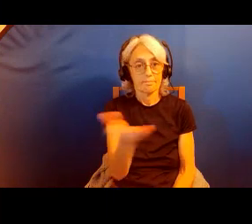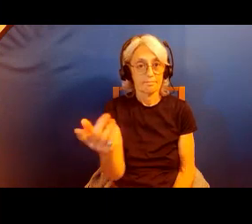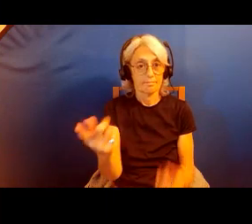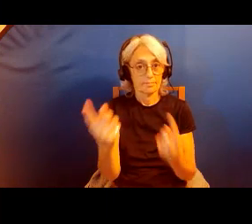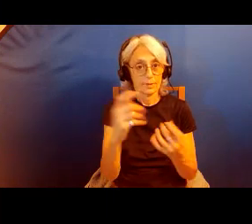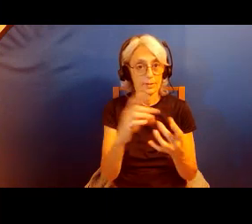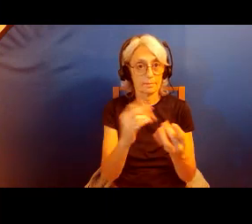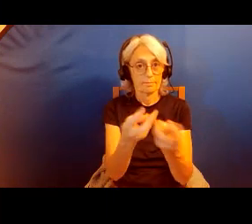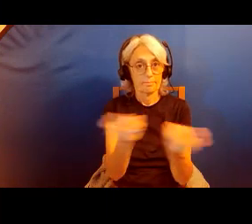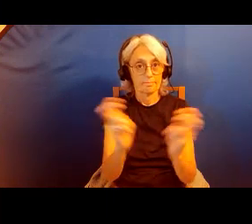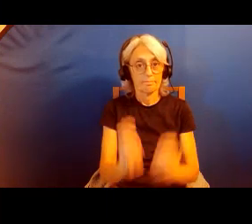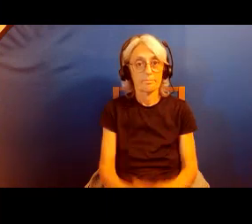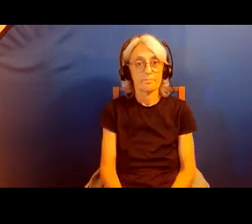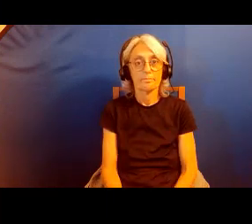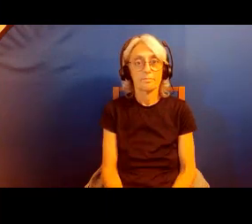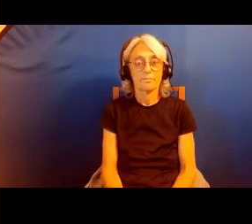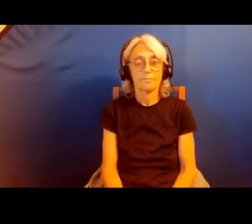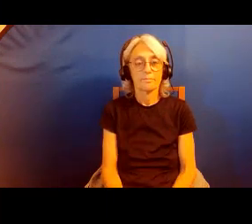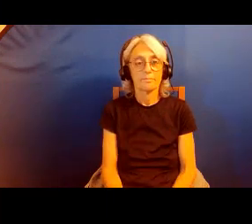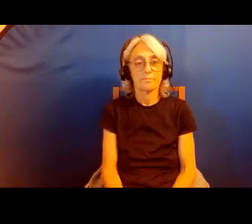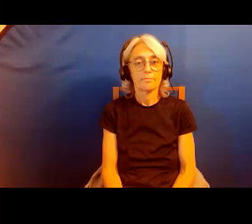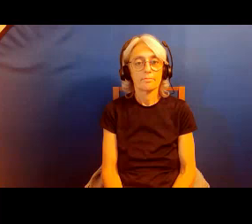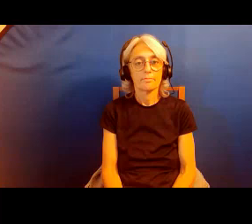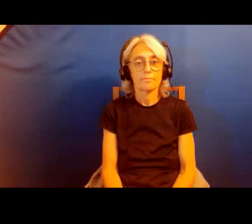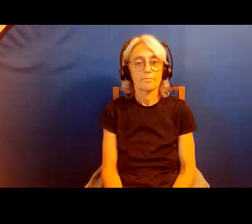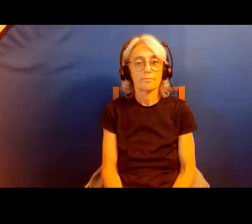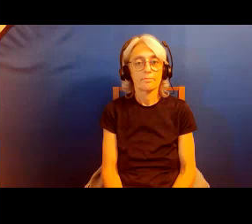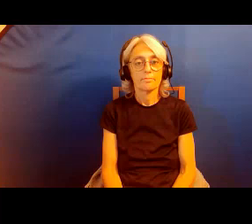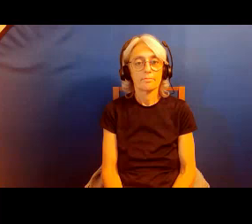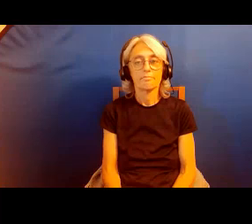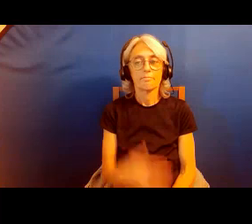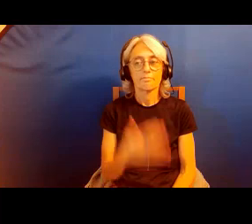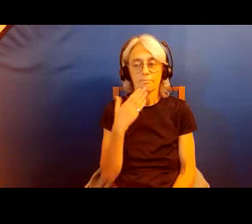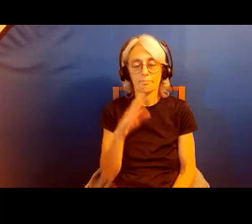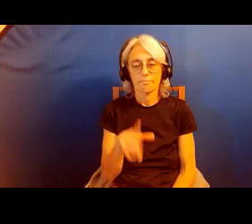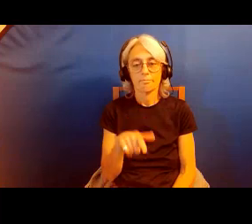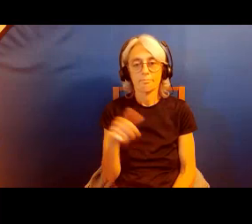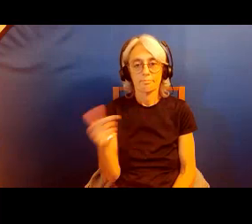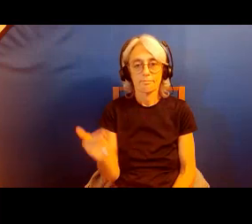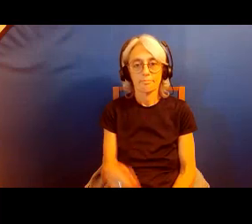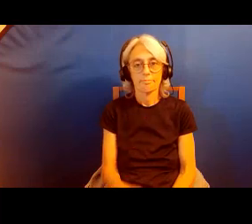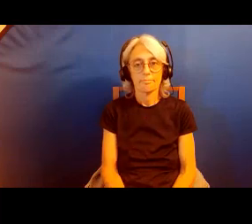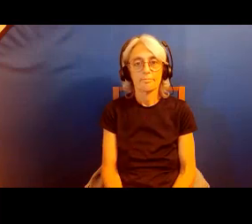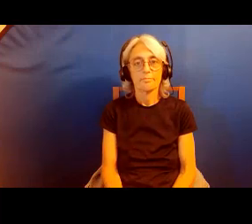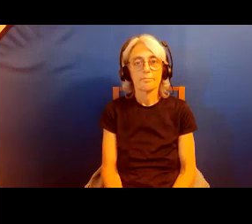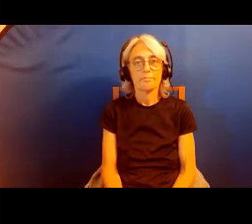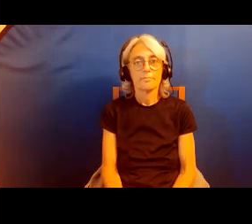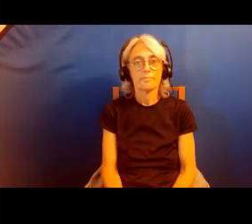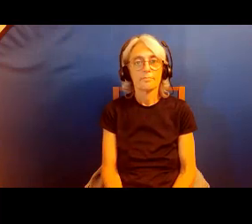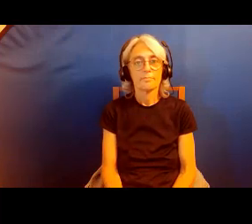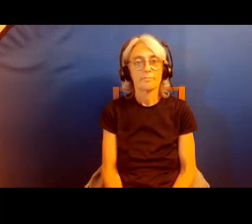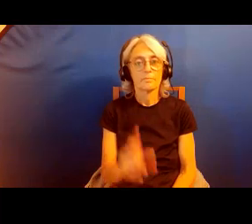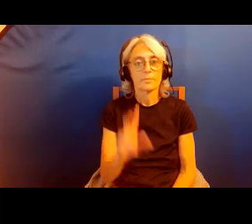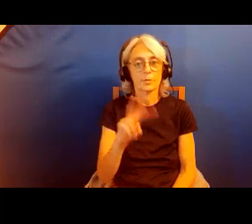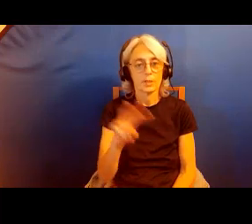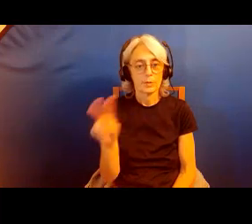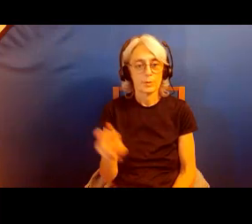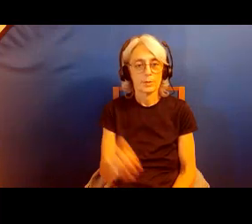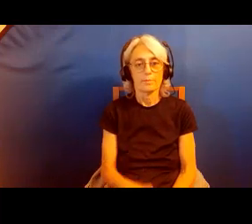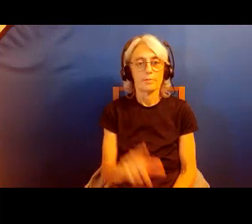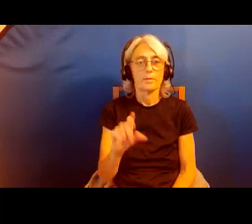comments? All right, thanks so much. Appreciate the report. Thank you. Next up is item 22,